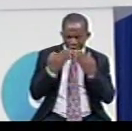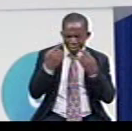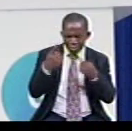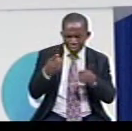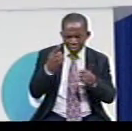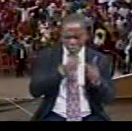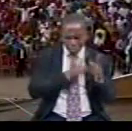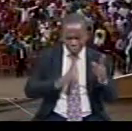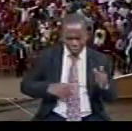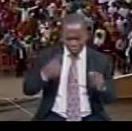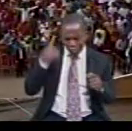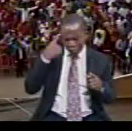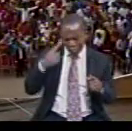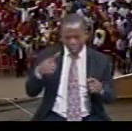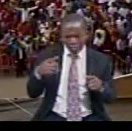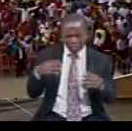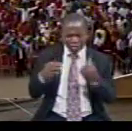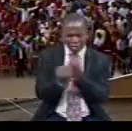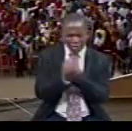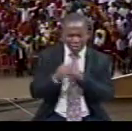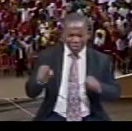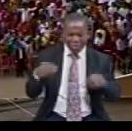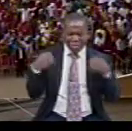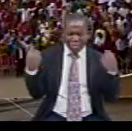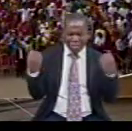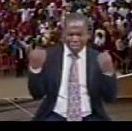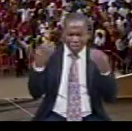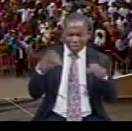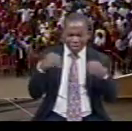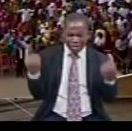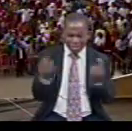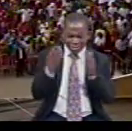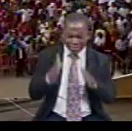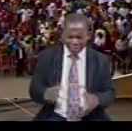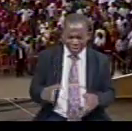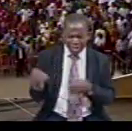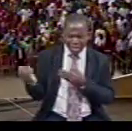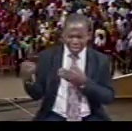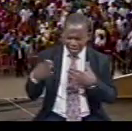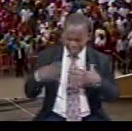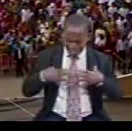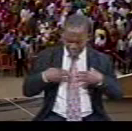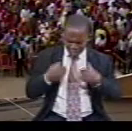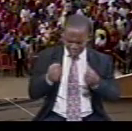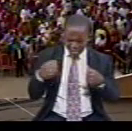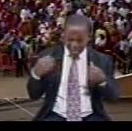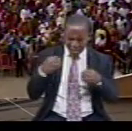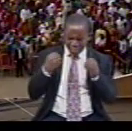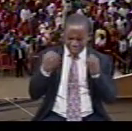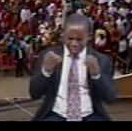to sinners and bringing salvation to them. Thank you for reaching out to the sick and bring healing to them in the past days.